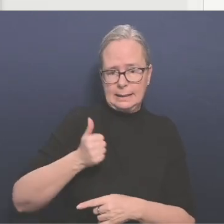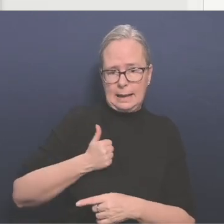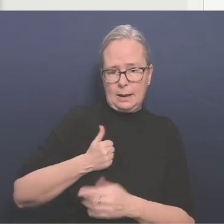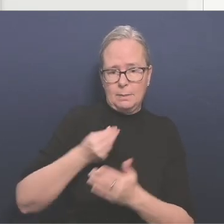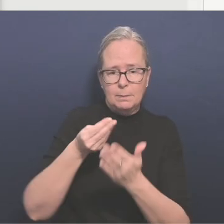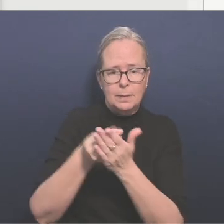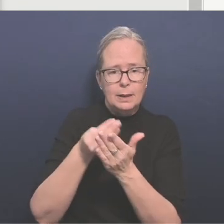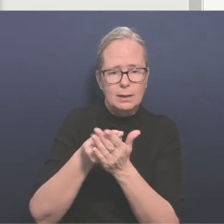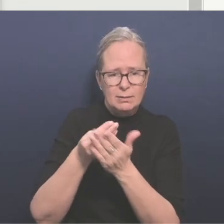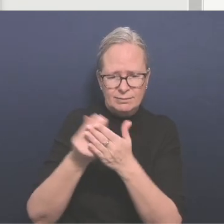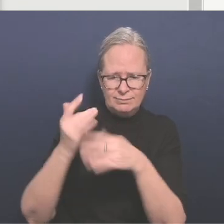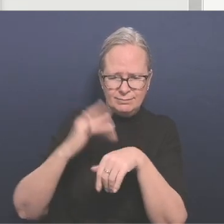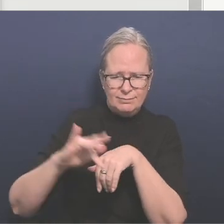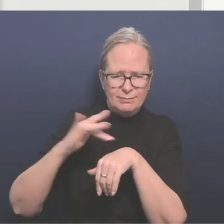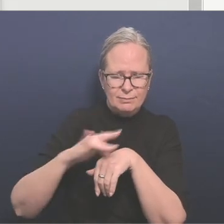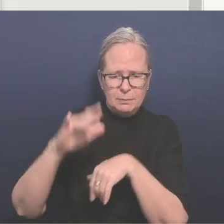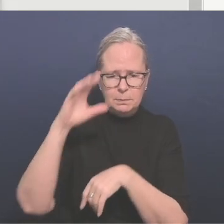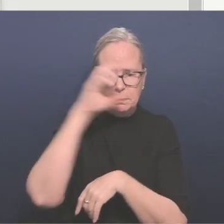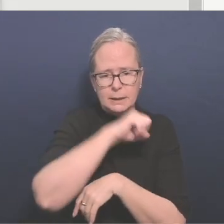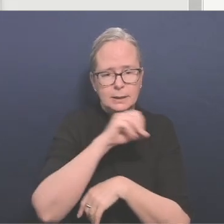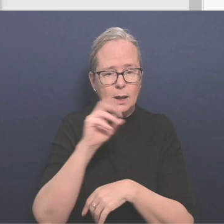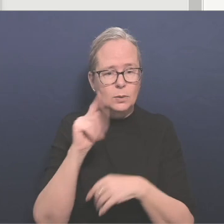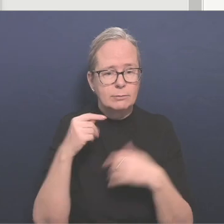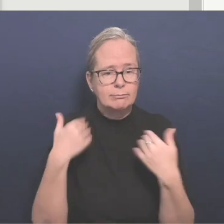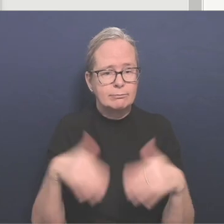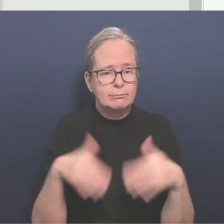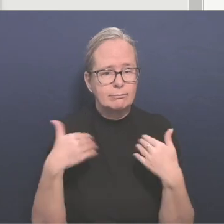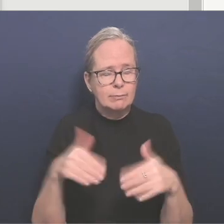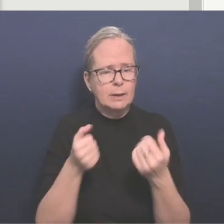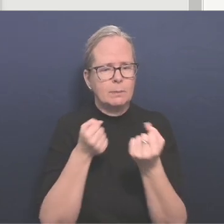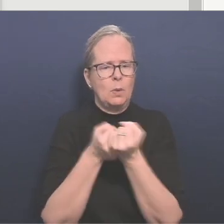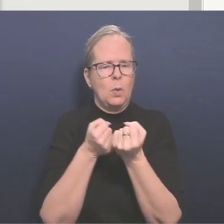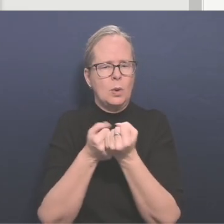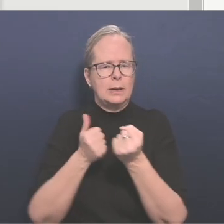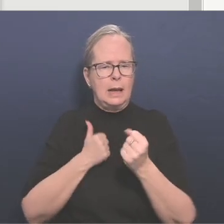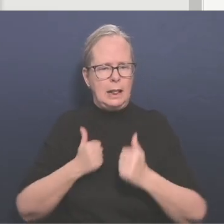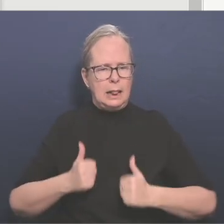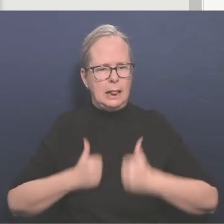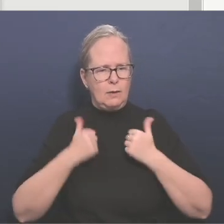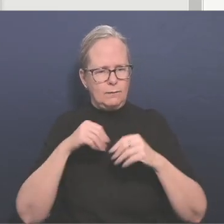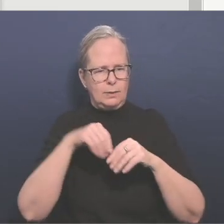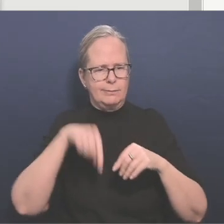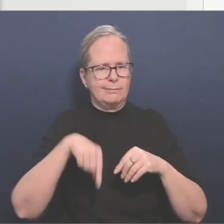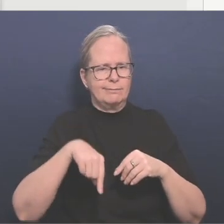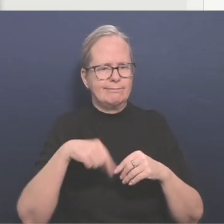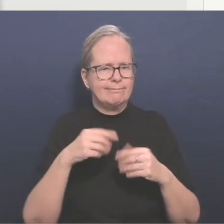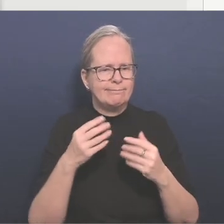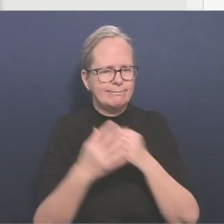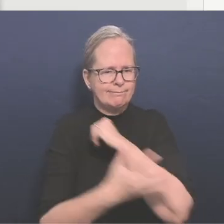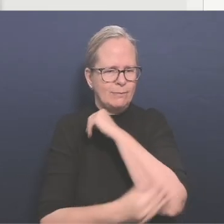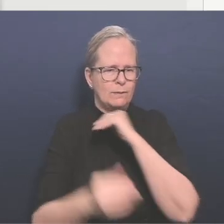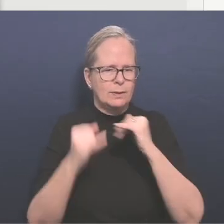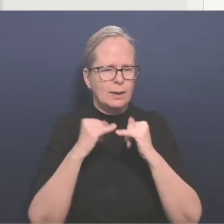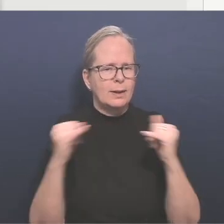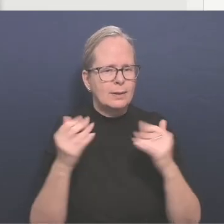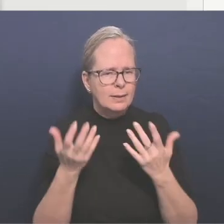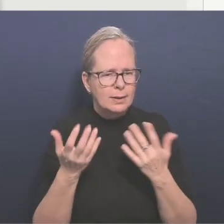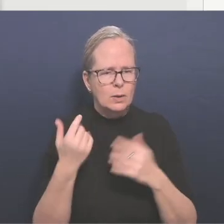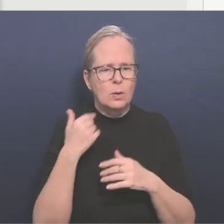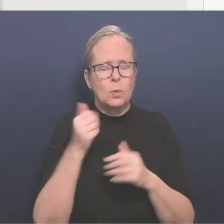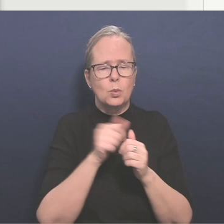applying for benefits. It's a step-by-step guide as to how action plan, as to how a client can apply for